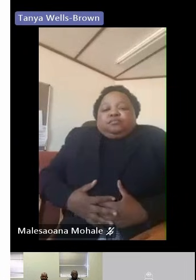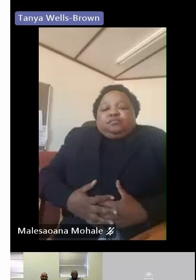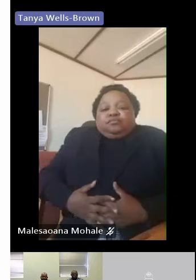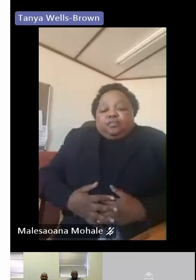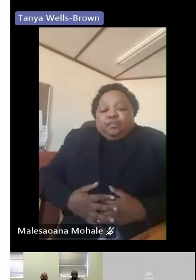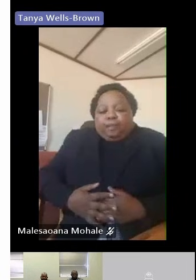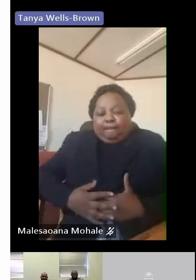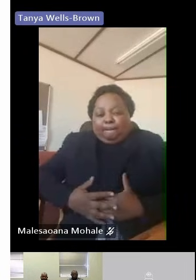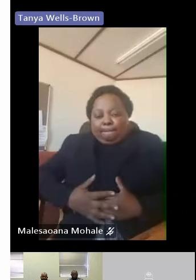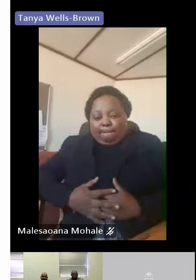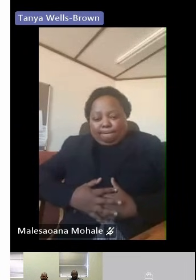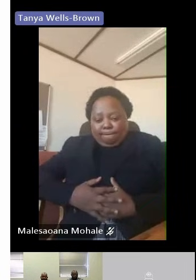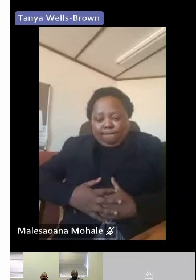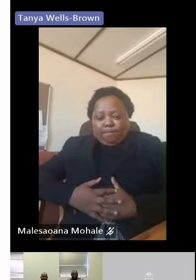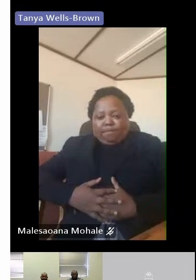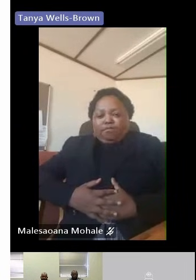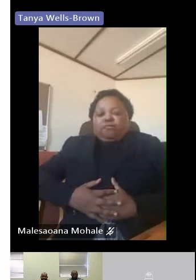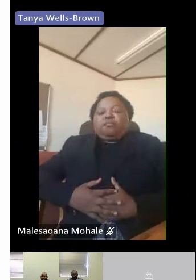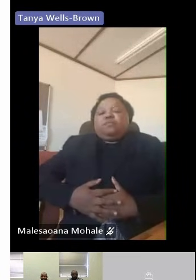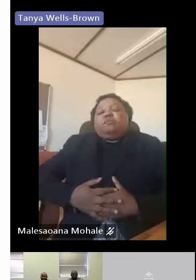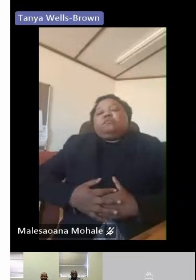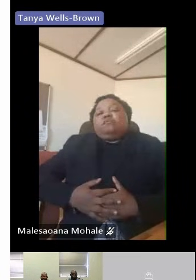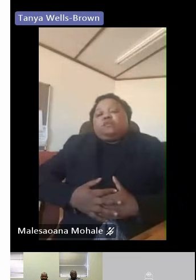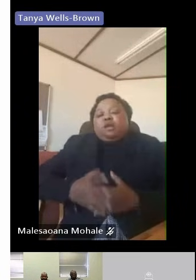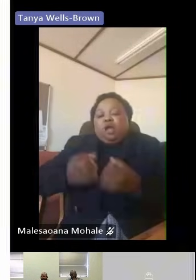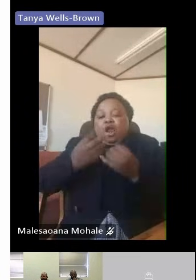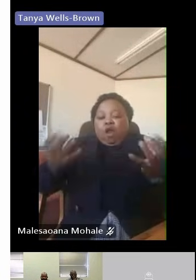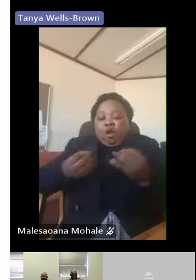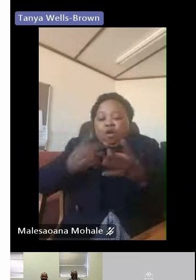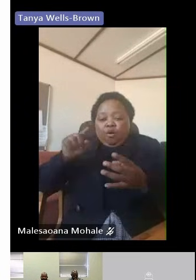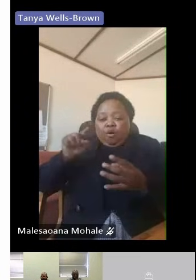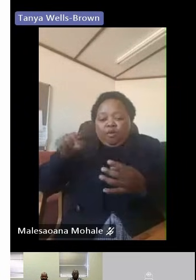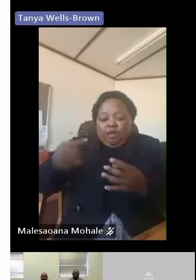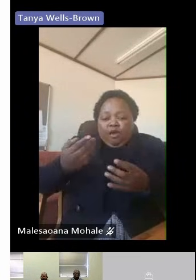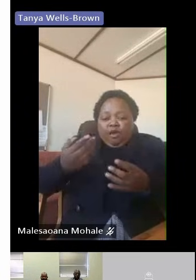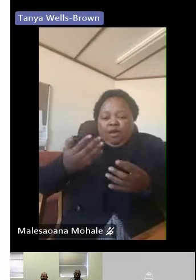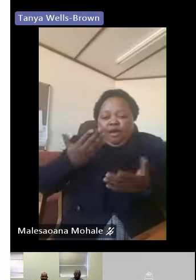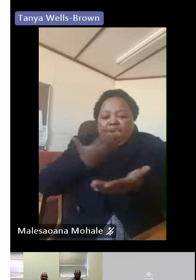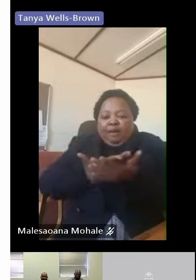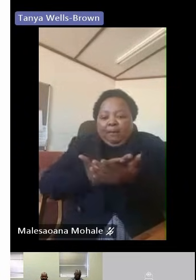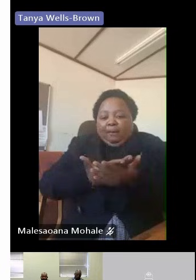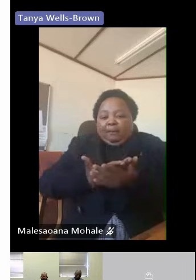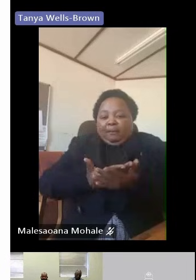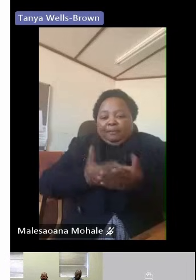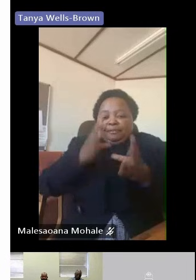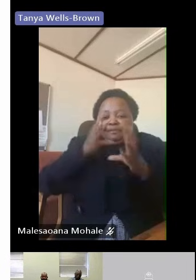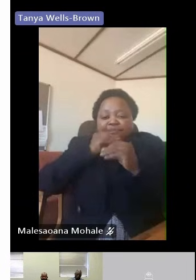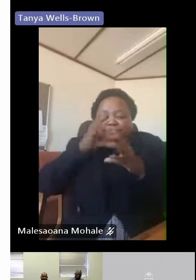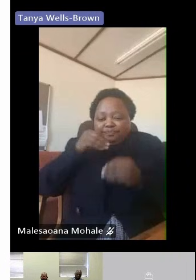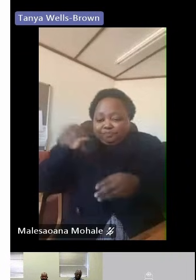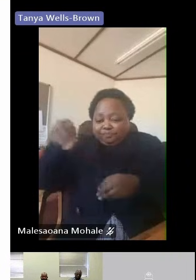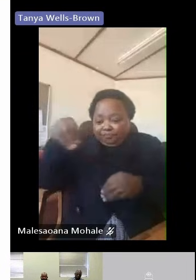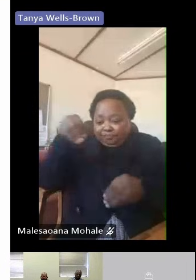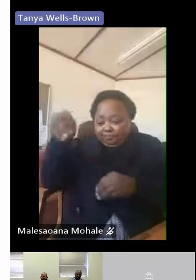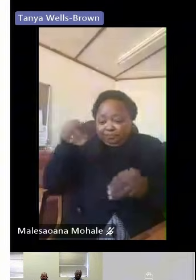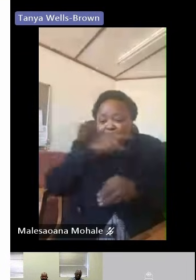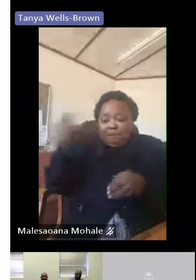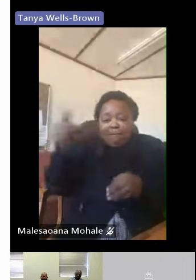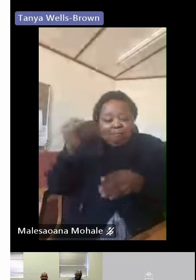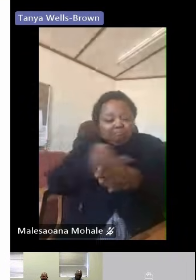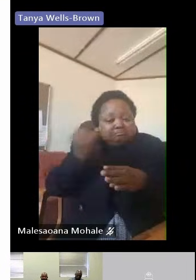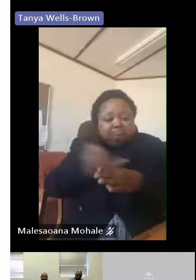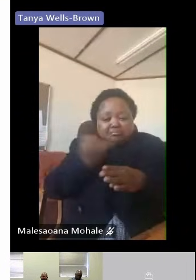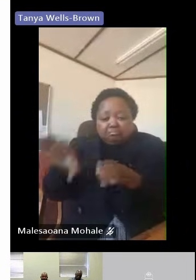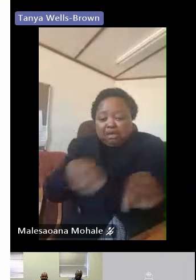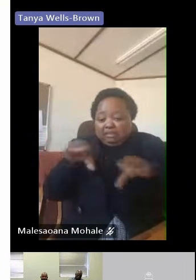There are a lot of protocols on paper, not always in practice. So there was quite a strong understanding